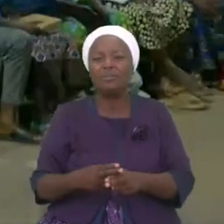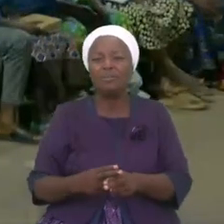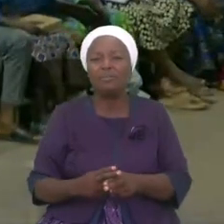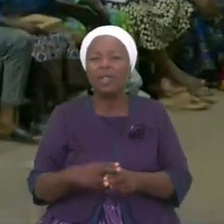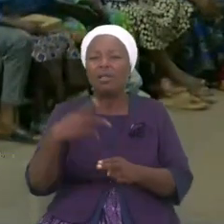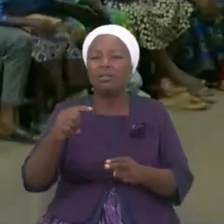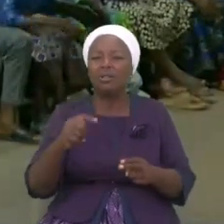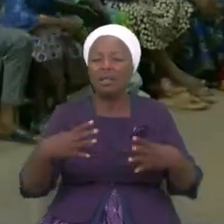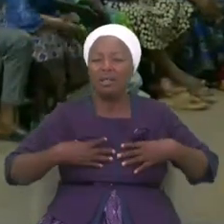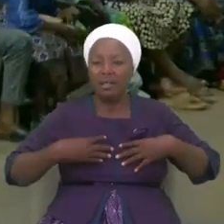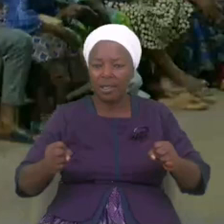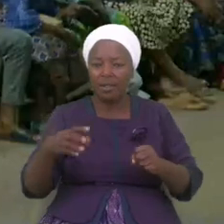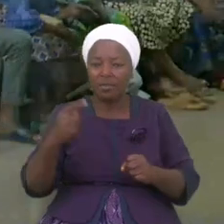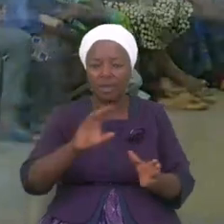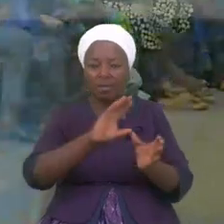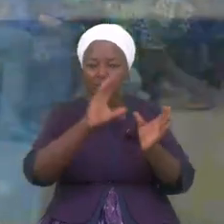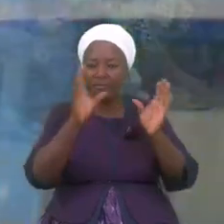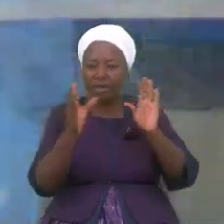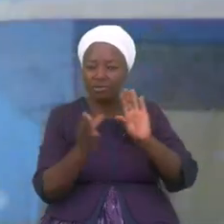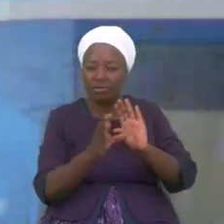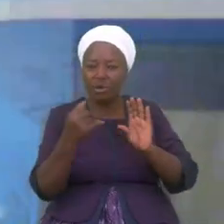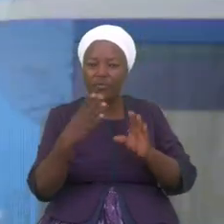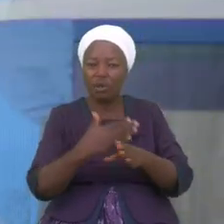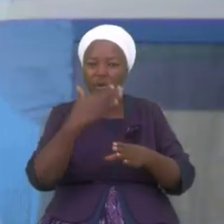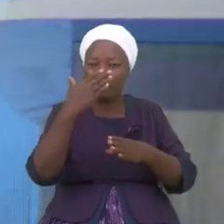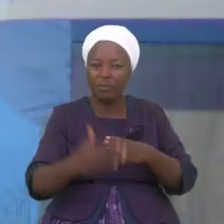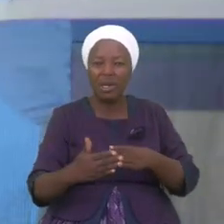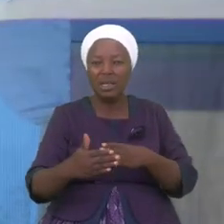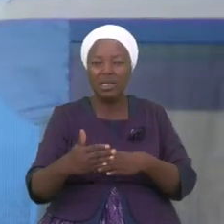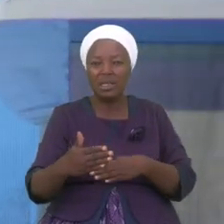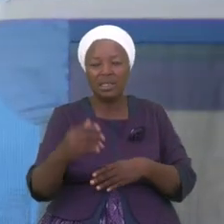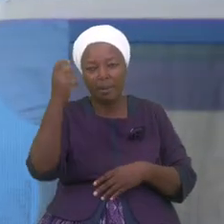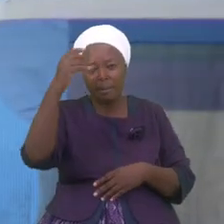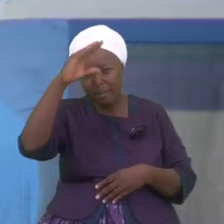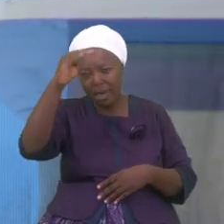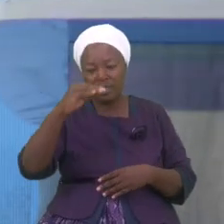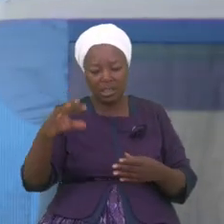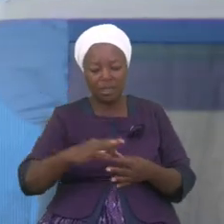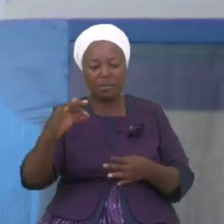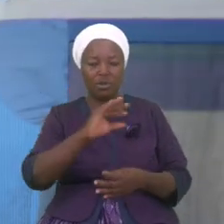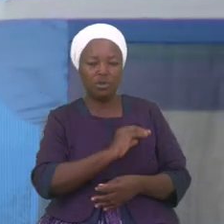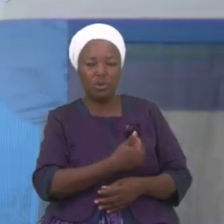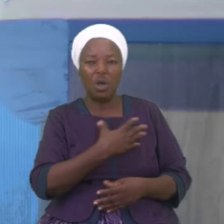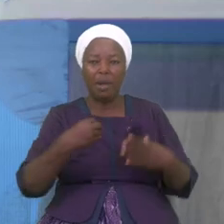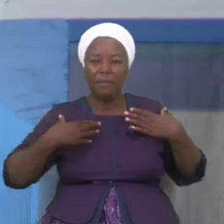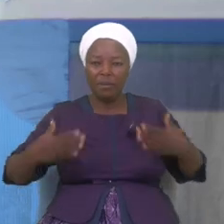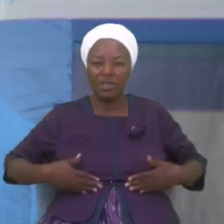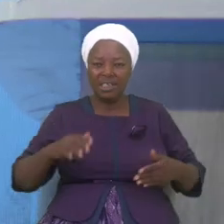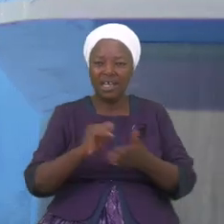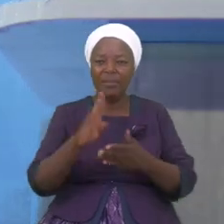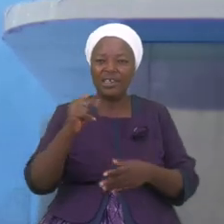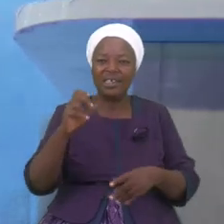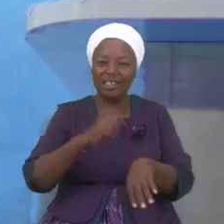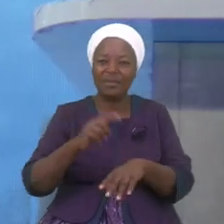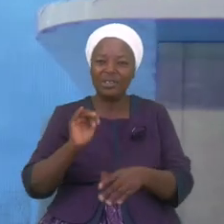cure, the conversion of the total man, spirit, soul, and body. That by the time you leave